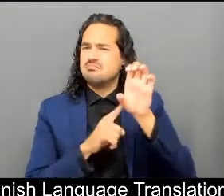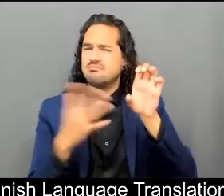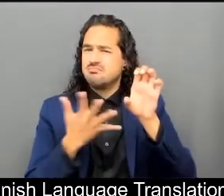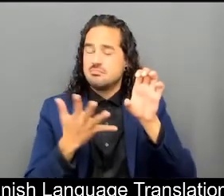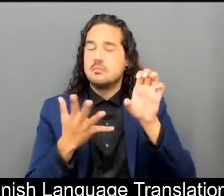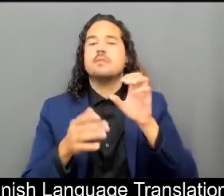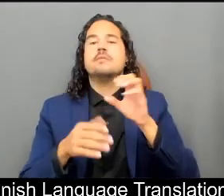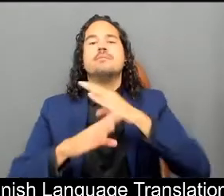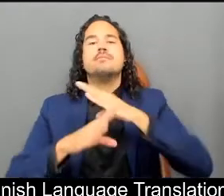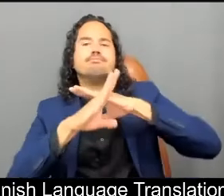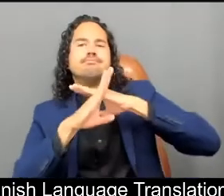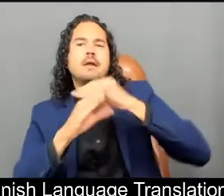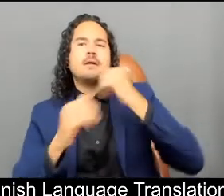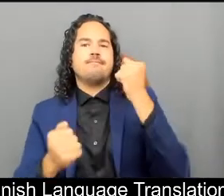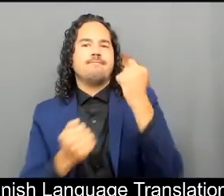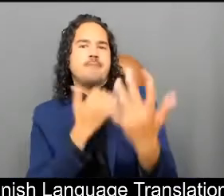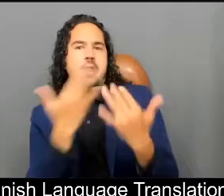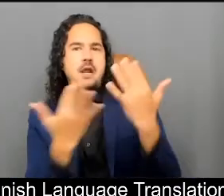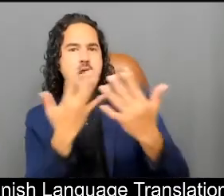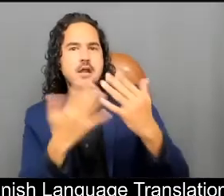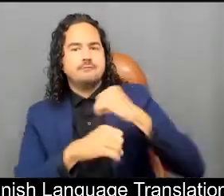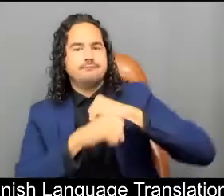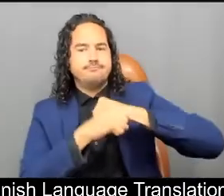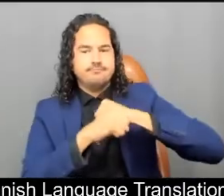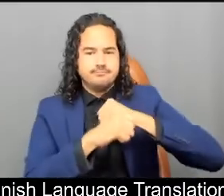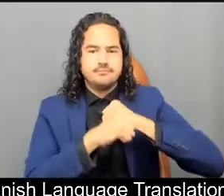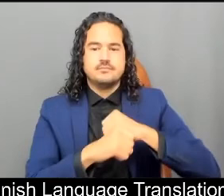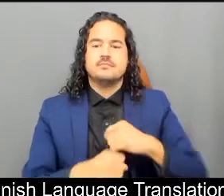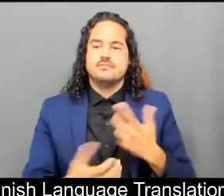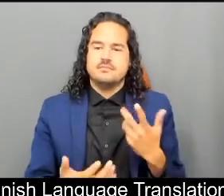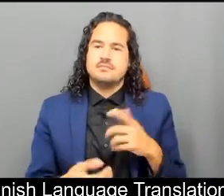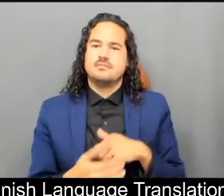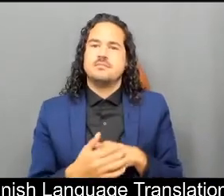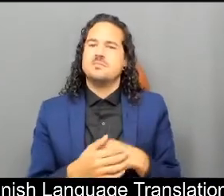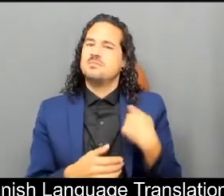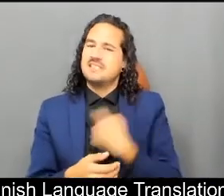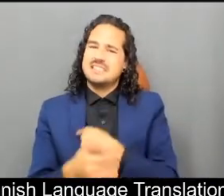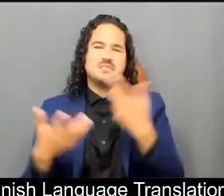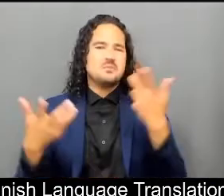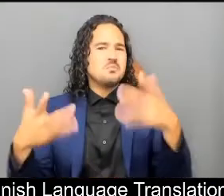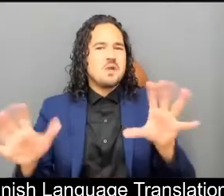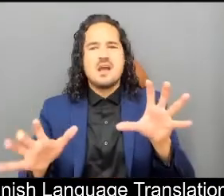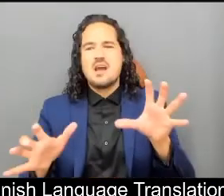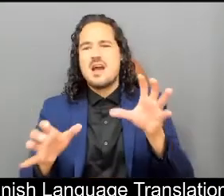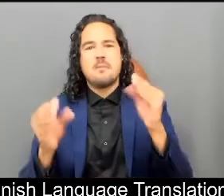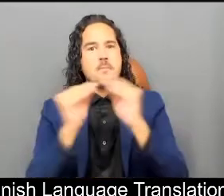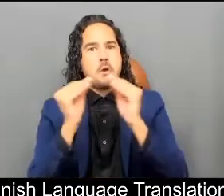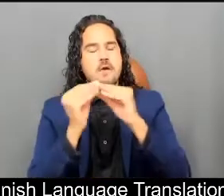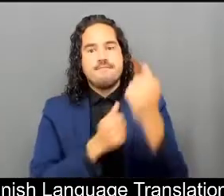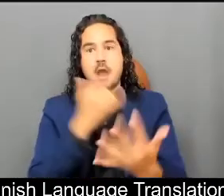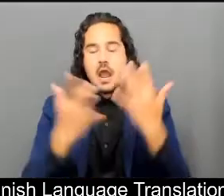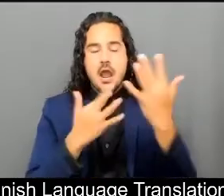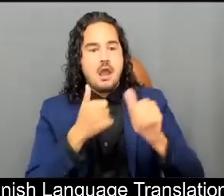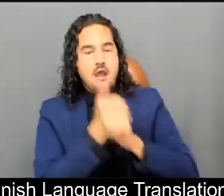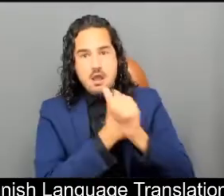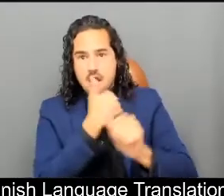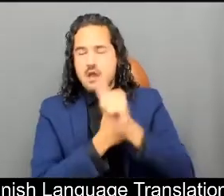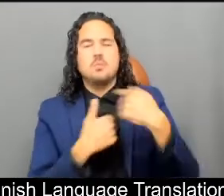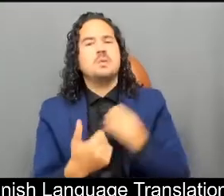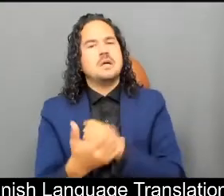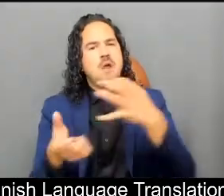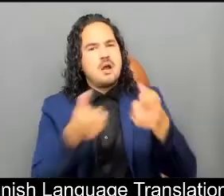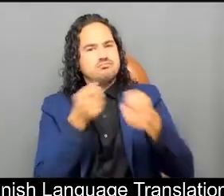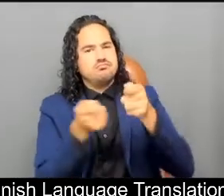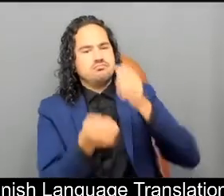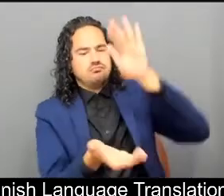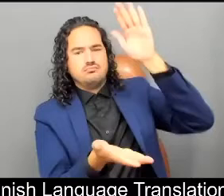We want to be able to prevent and mitigate any kind of threats or hazards, or as much as we can, in and around our communities. Our